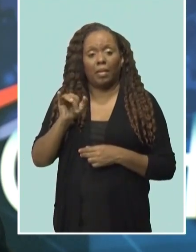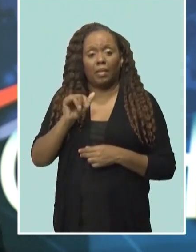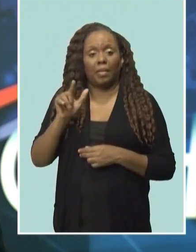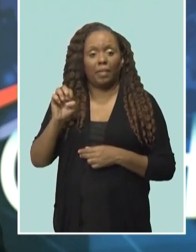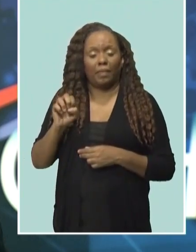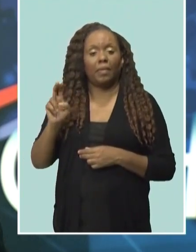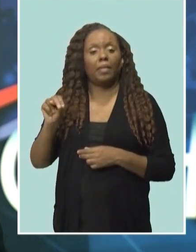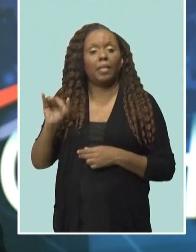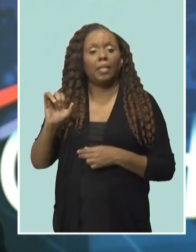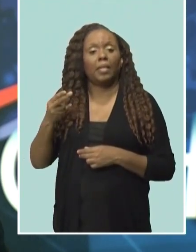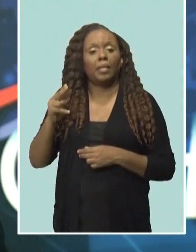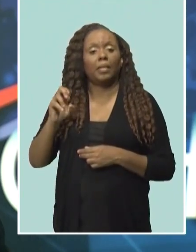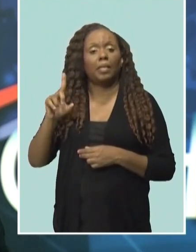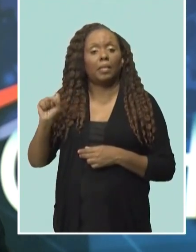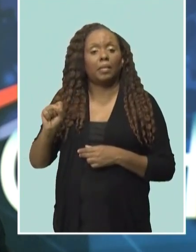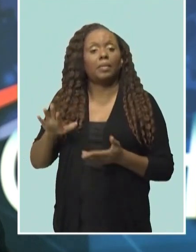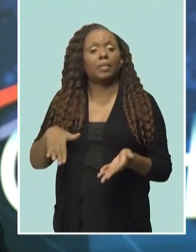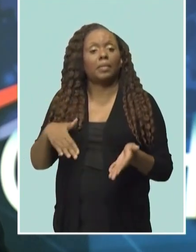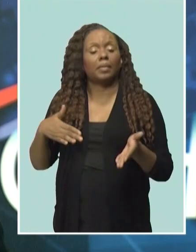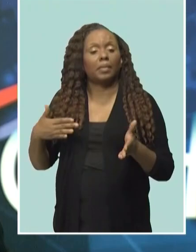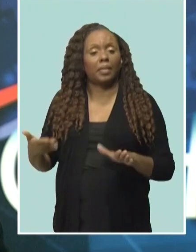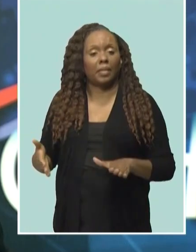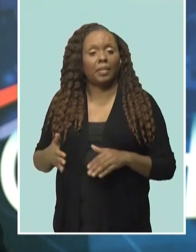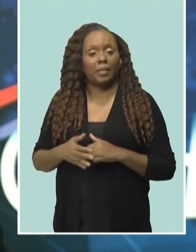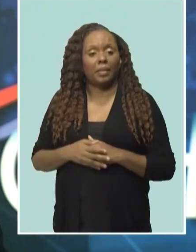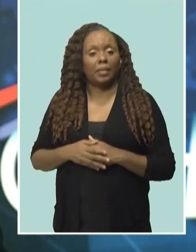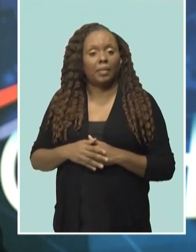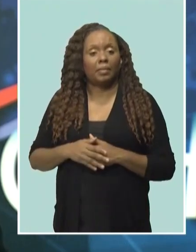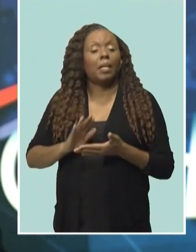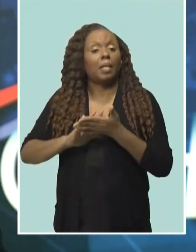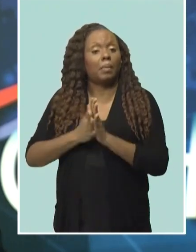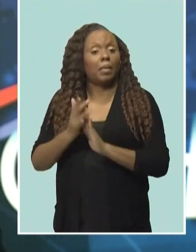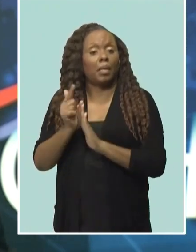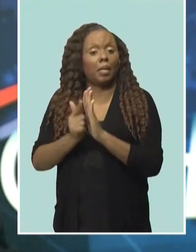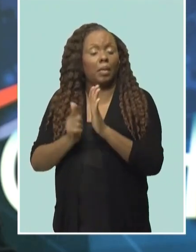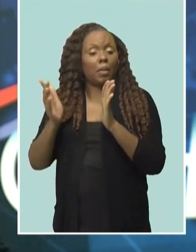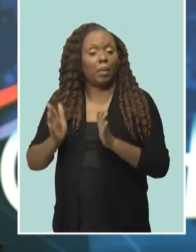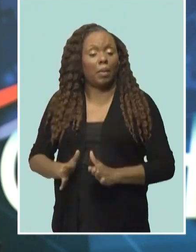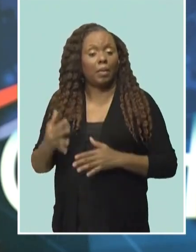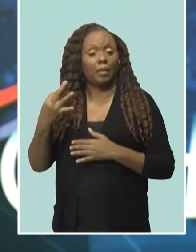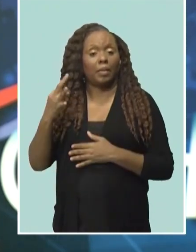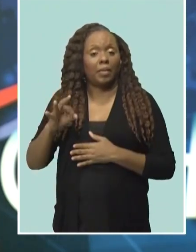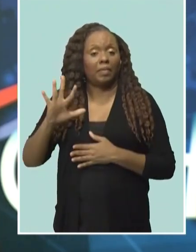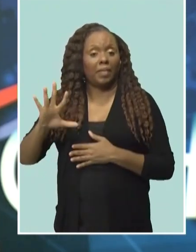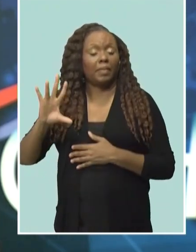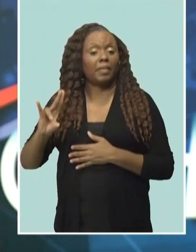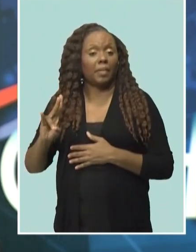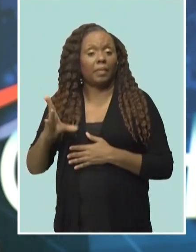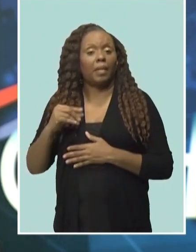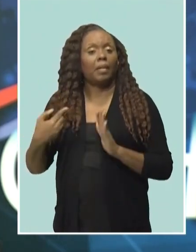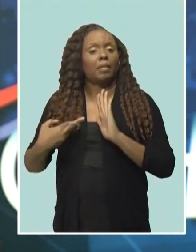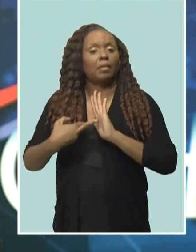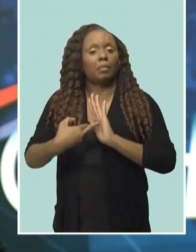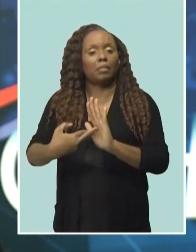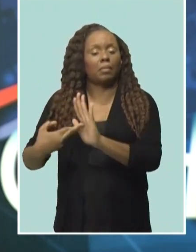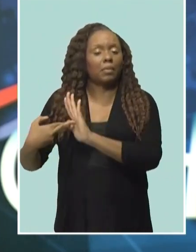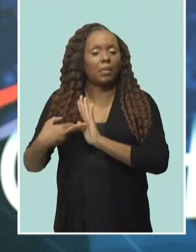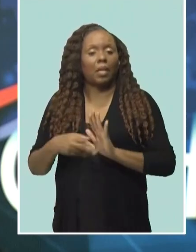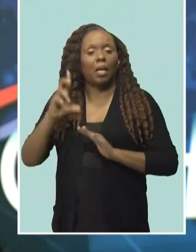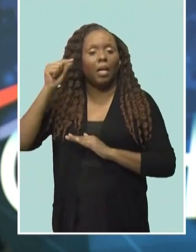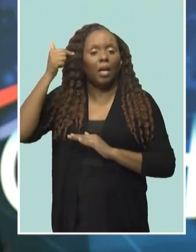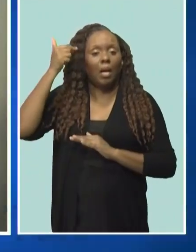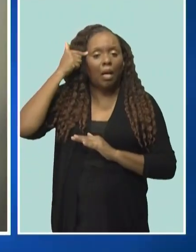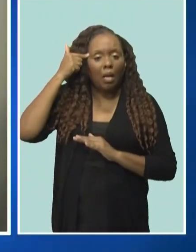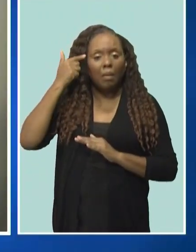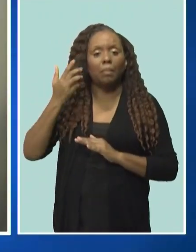1957, Sir Neville represented the government at several regional conferences on the establishment of the Caribbean Free Trade Association and